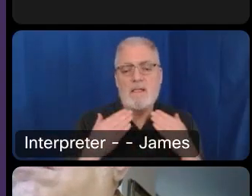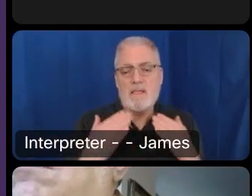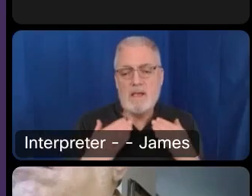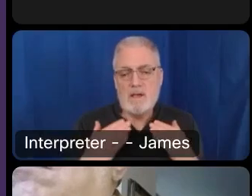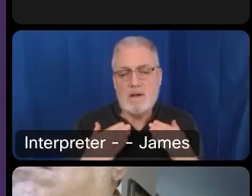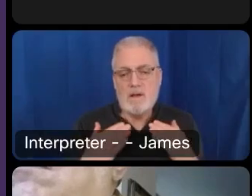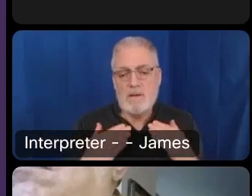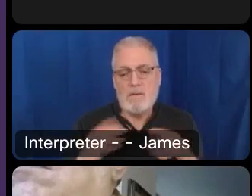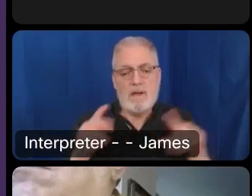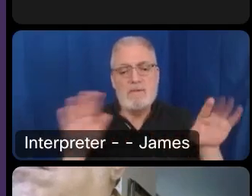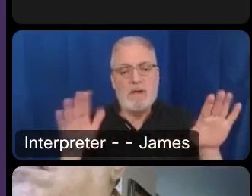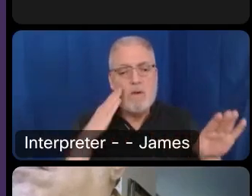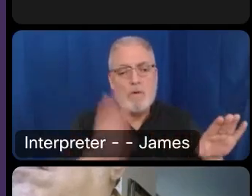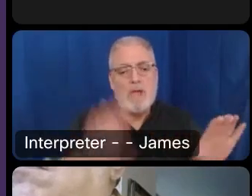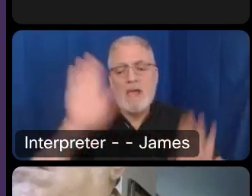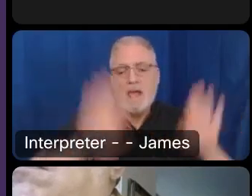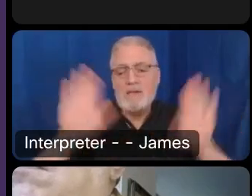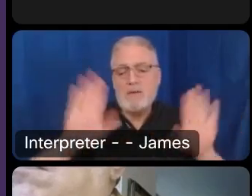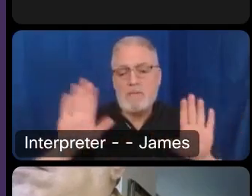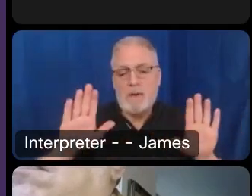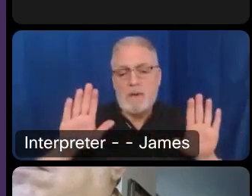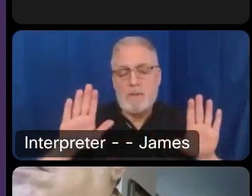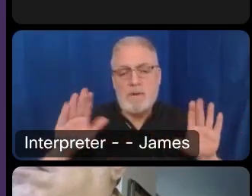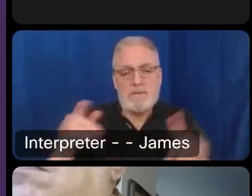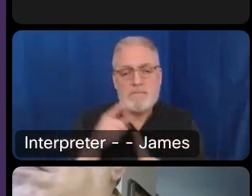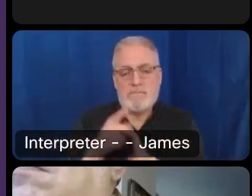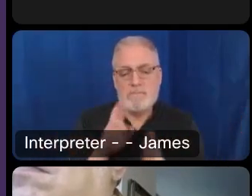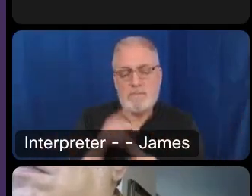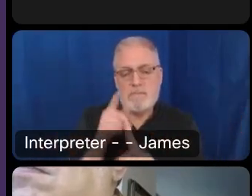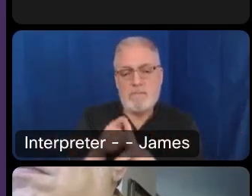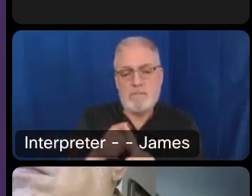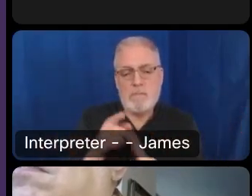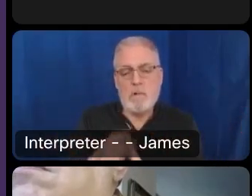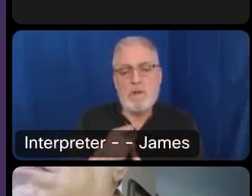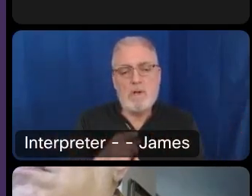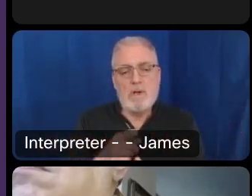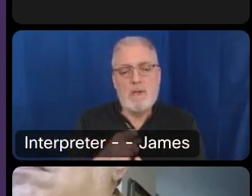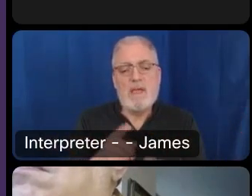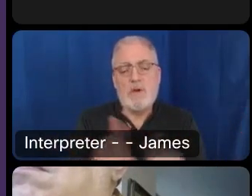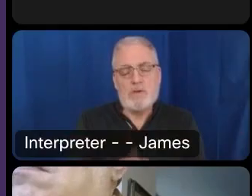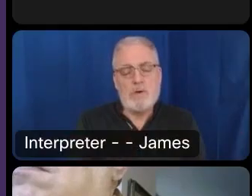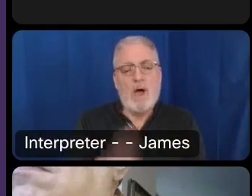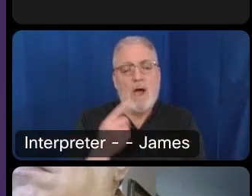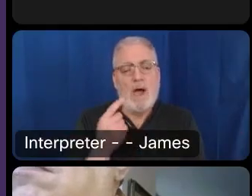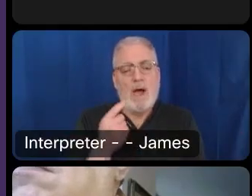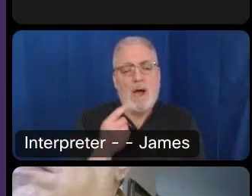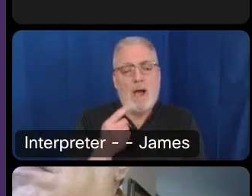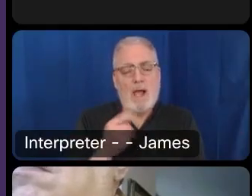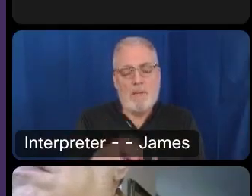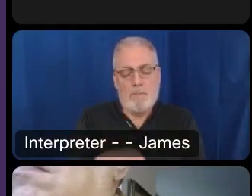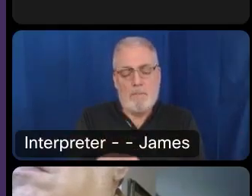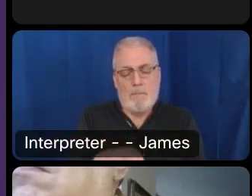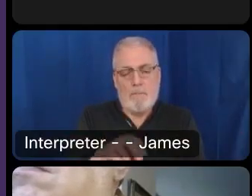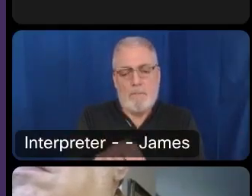but just to on your point, understanding how people access information now, because that has changed dramatically over the years. A lot of